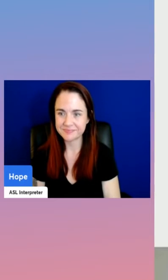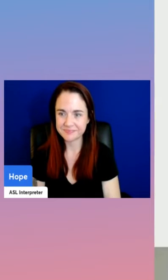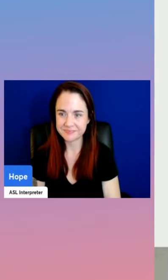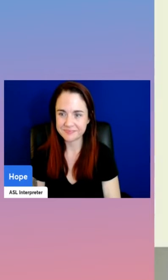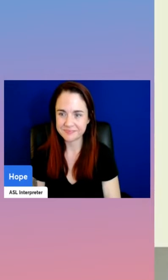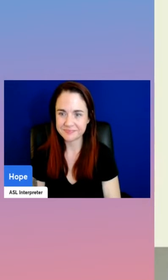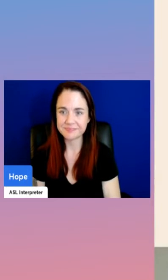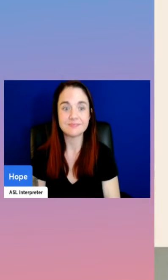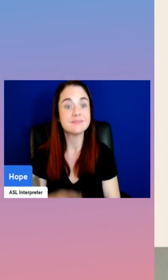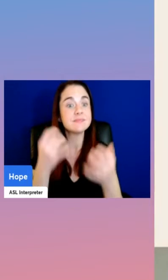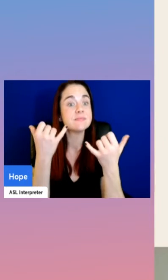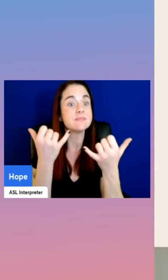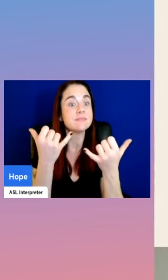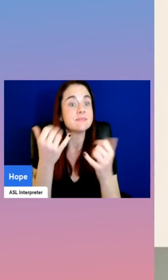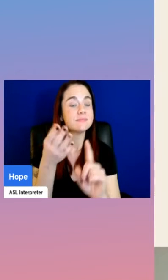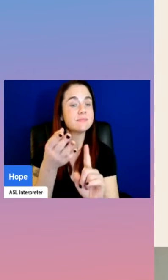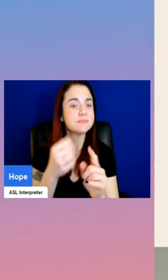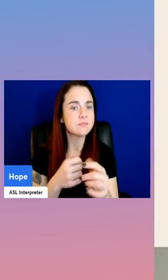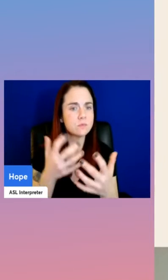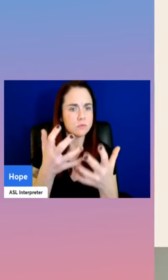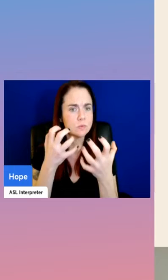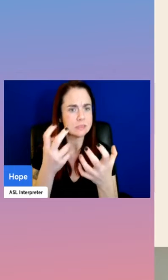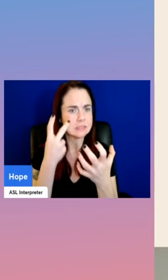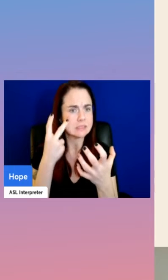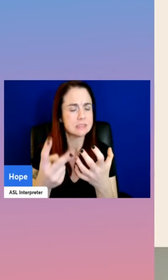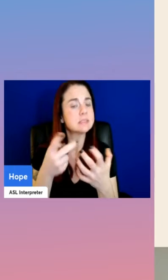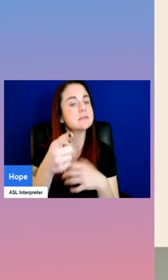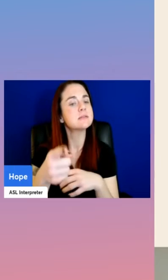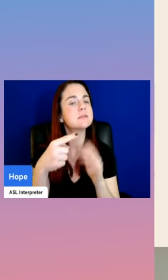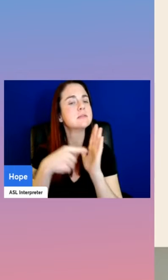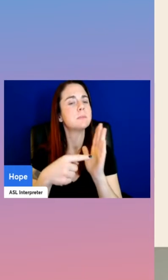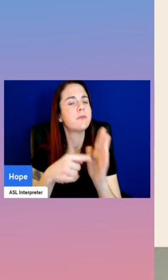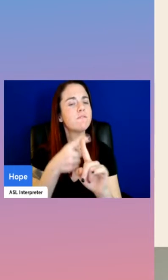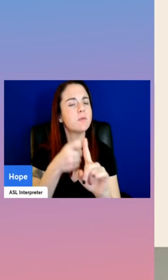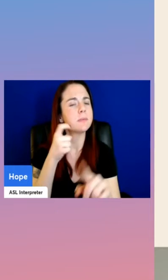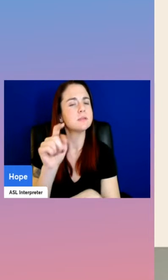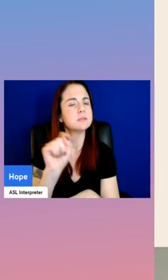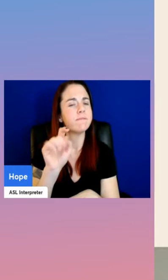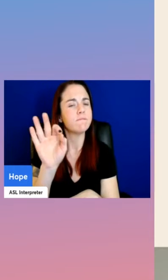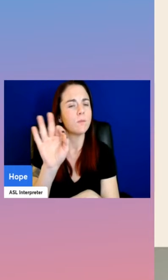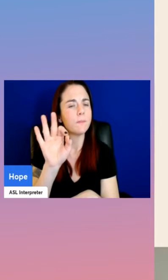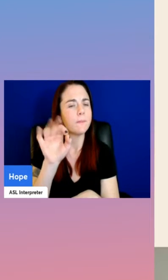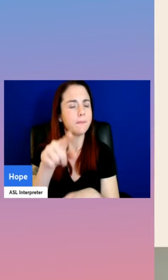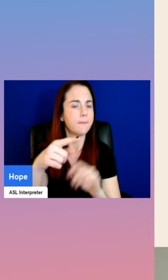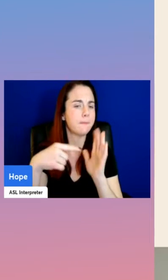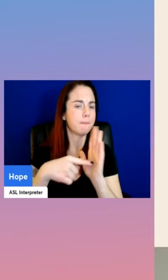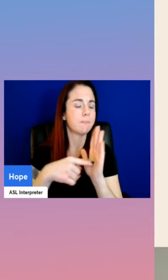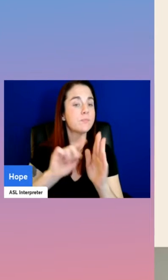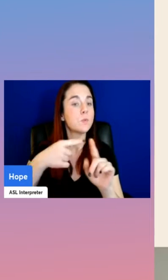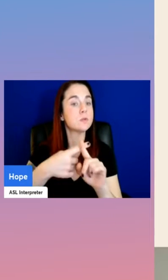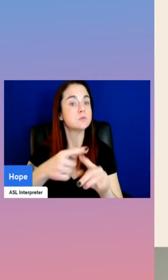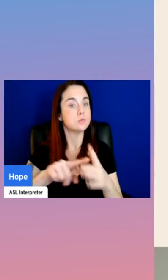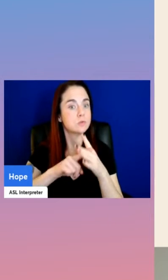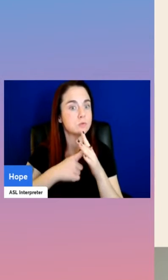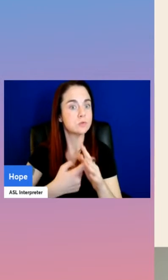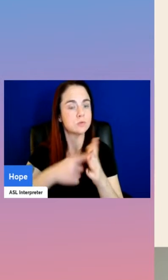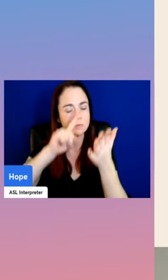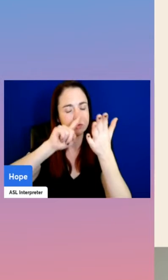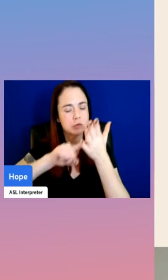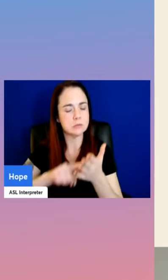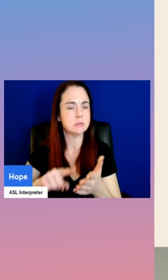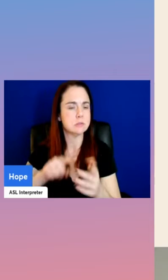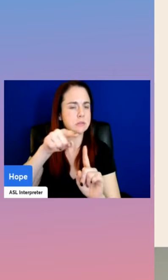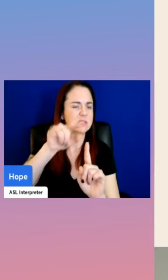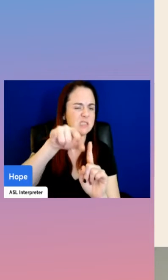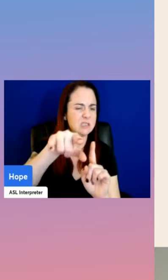Now let's see an example from a Terraform deployment, for example, when we look into starting deployments. So